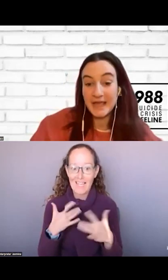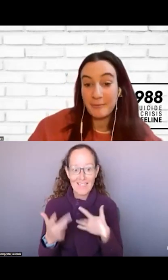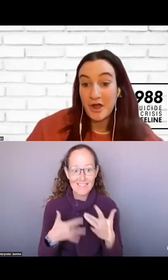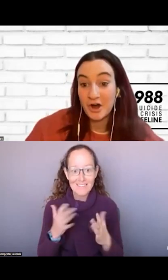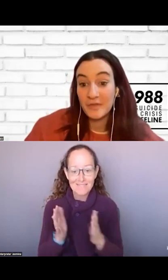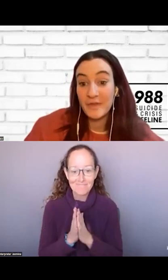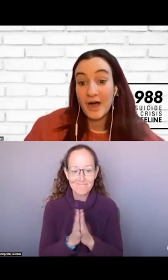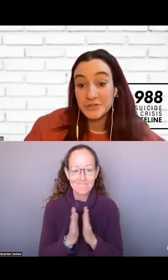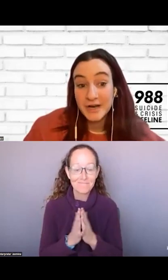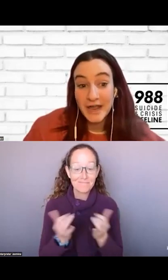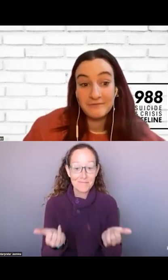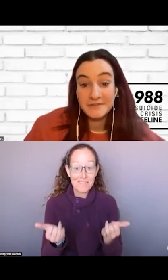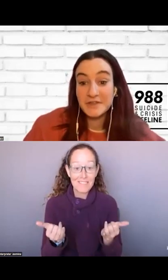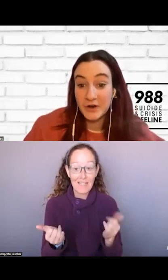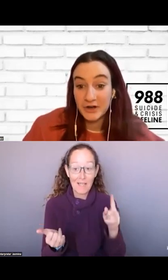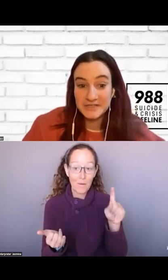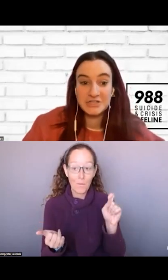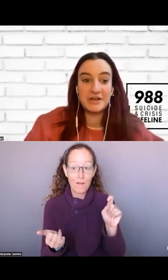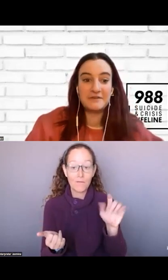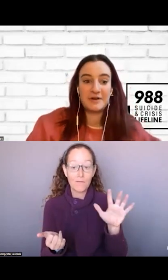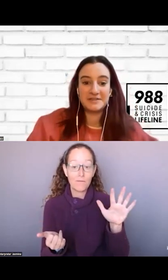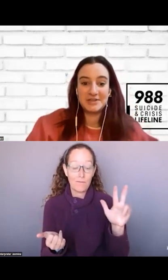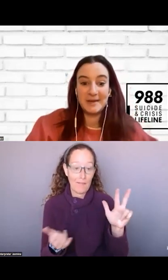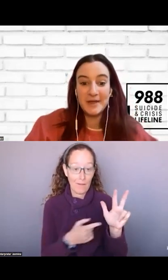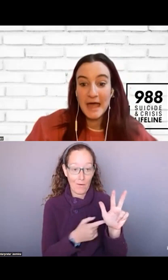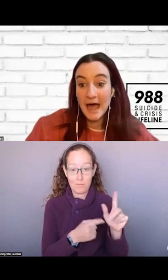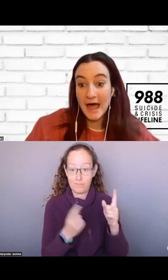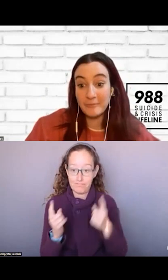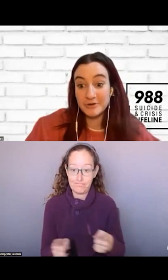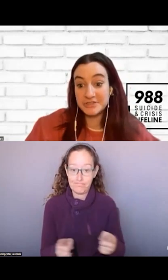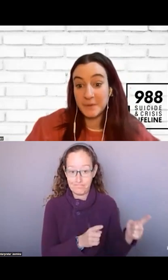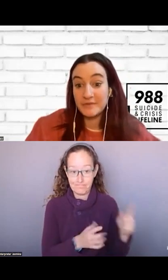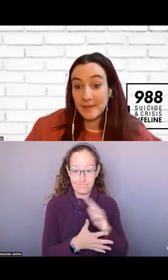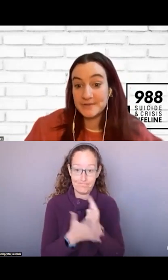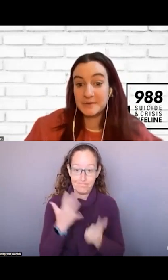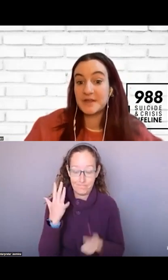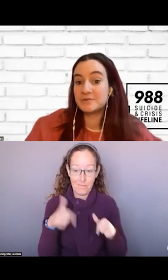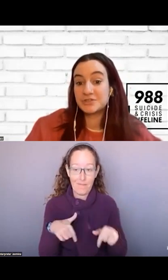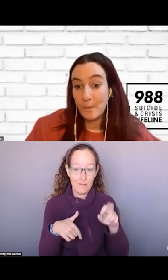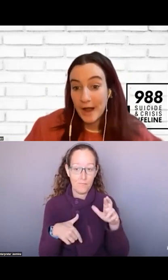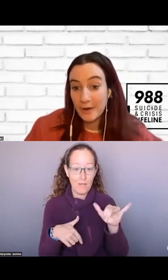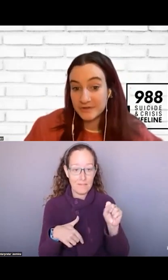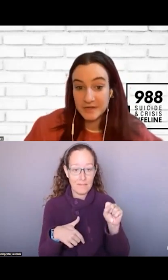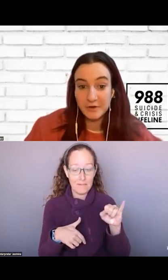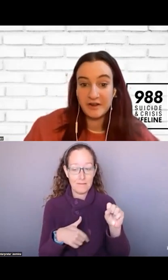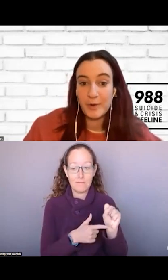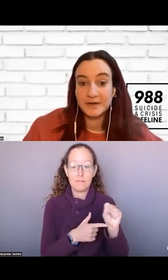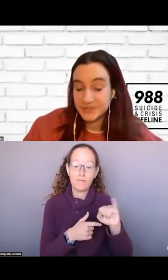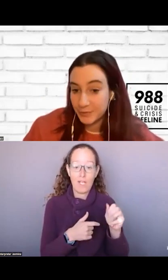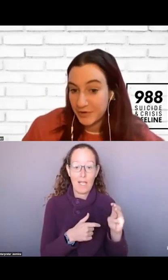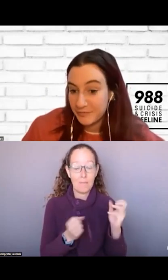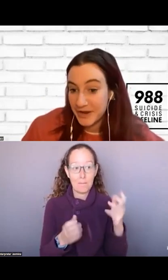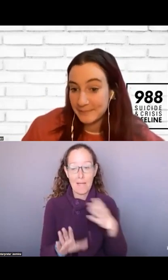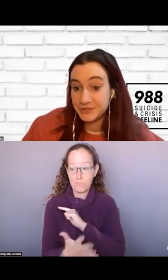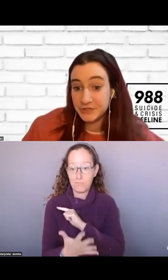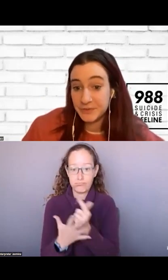So today we are on the 153rd edition of Crisis Jam, which is a lot of episodes. I'm just so proud of this community of practice